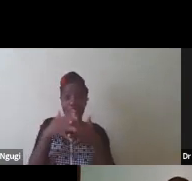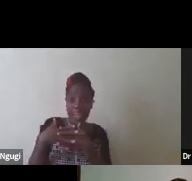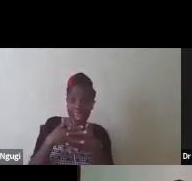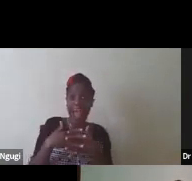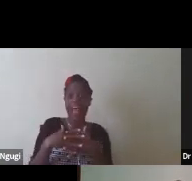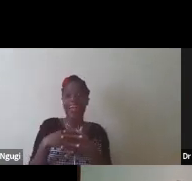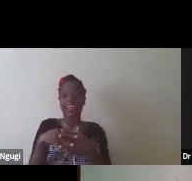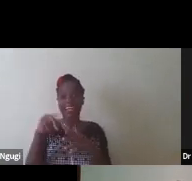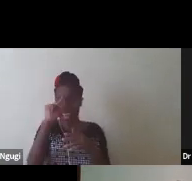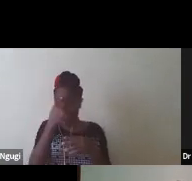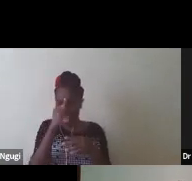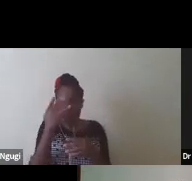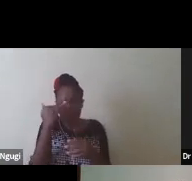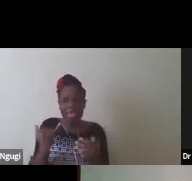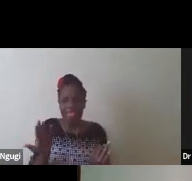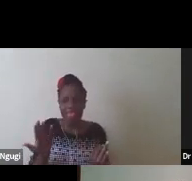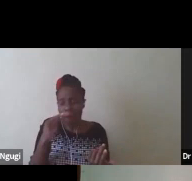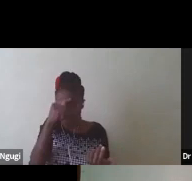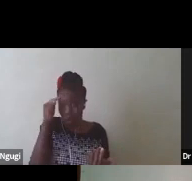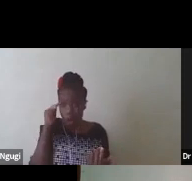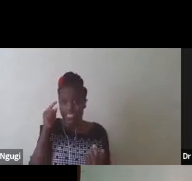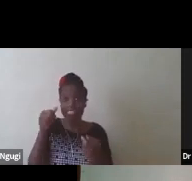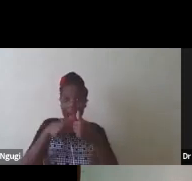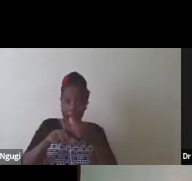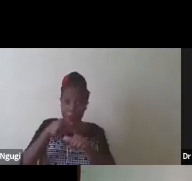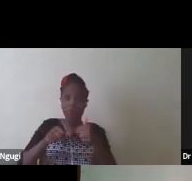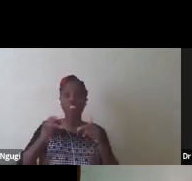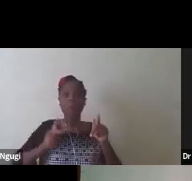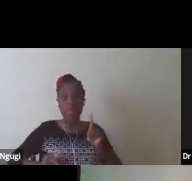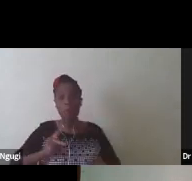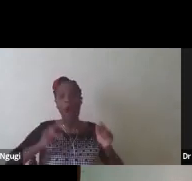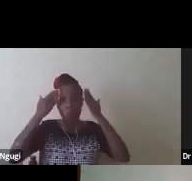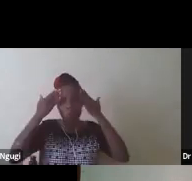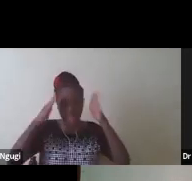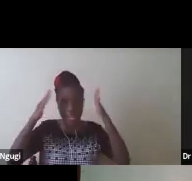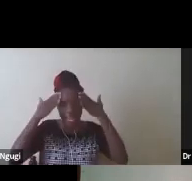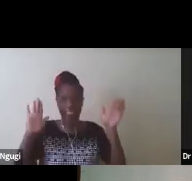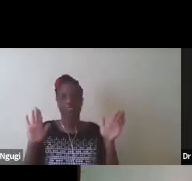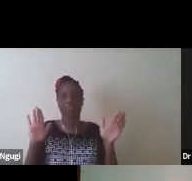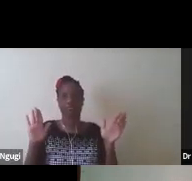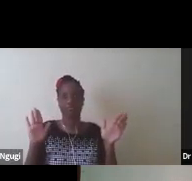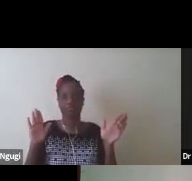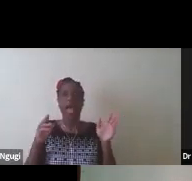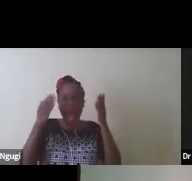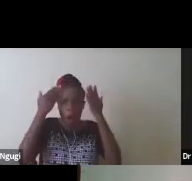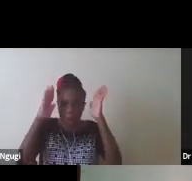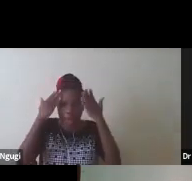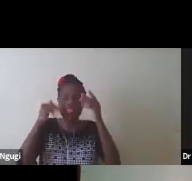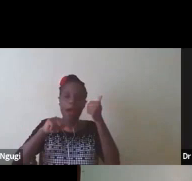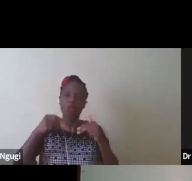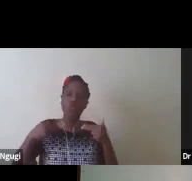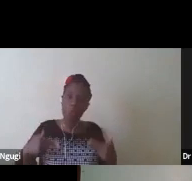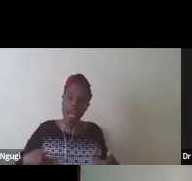Because it's more of a matter of addressing people's awareness of an issue, that this is an issue of human rights.